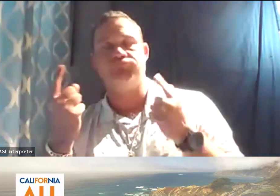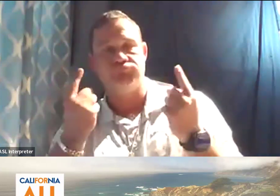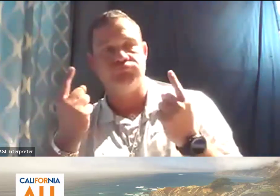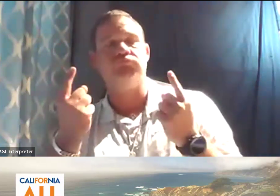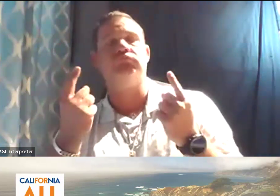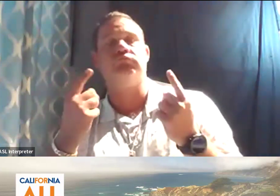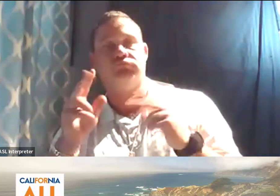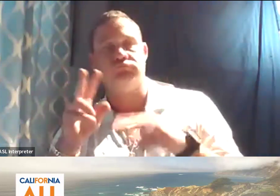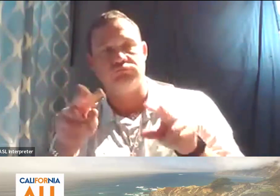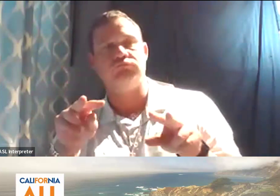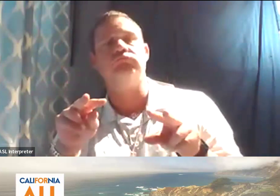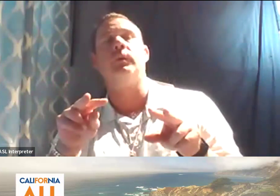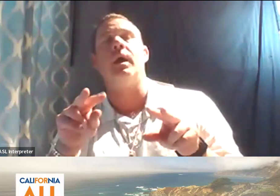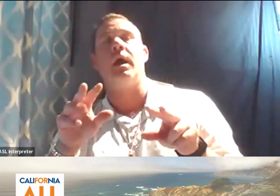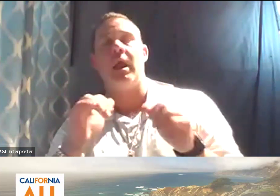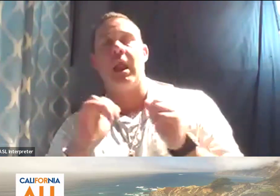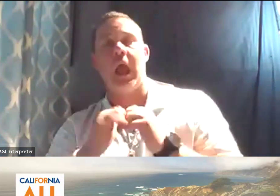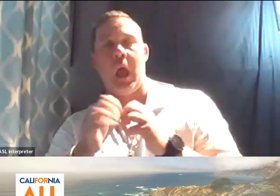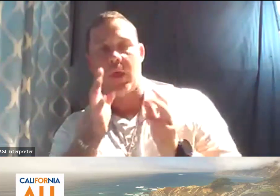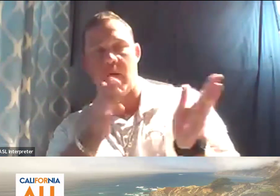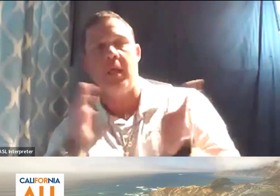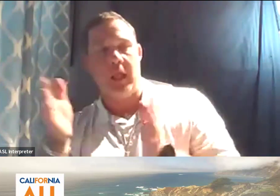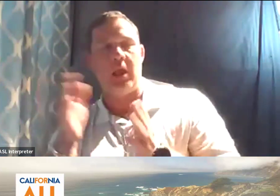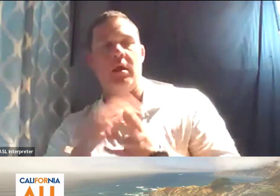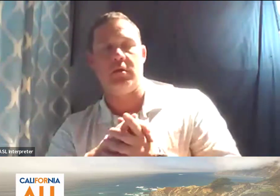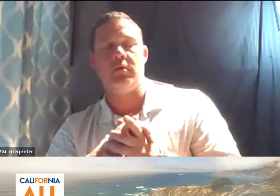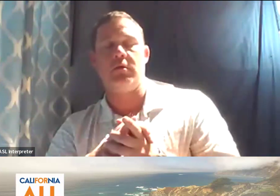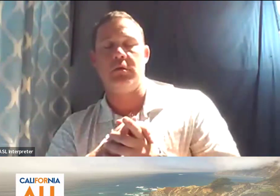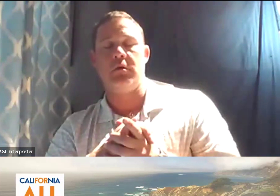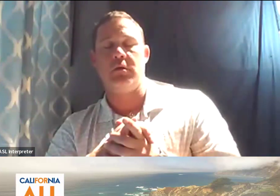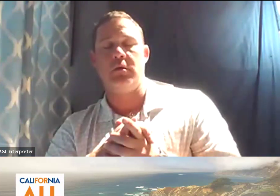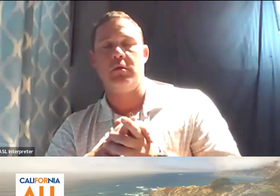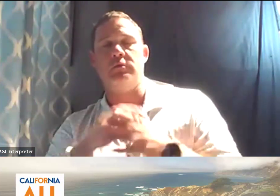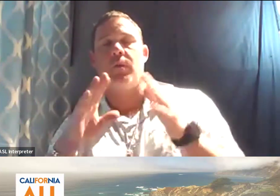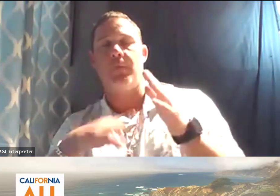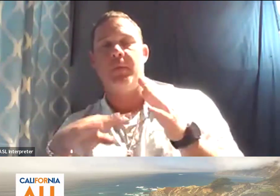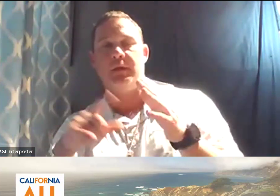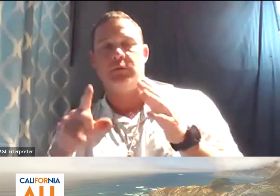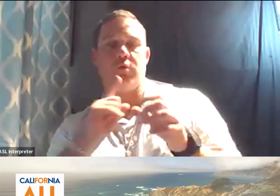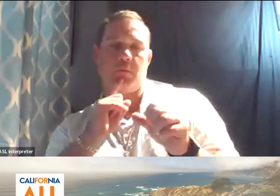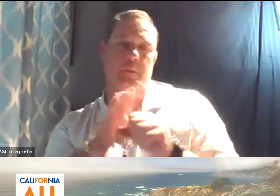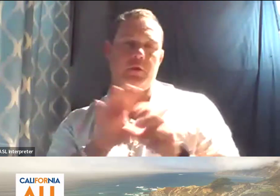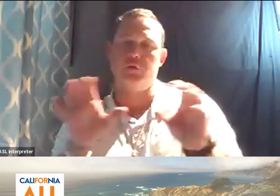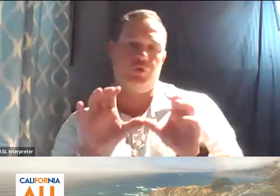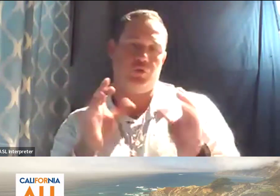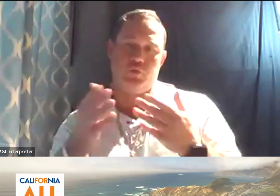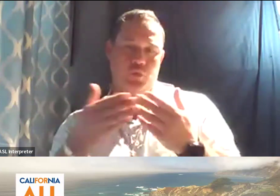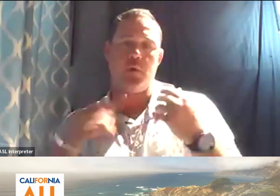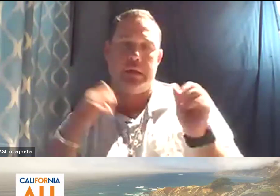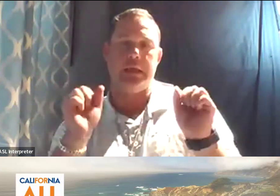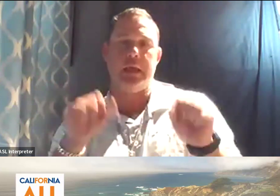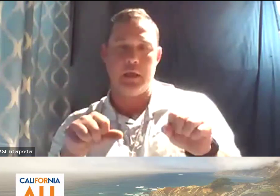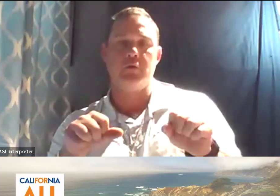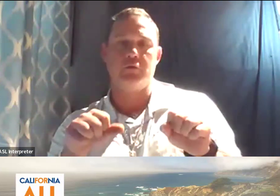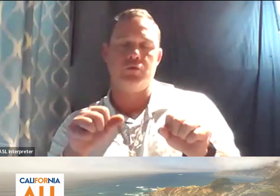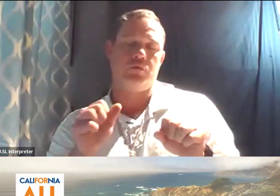consideration and how they're planning. So, based on that, we're committed to continue to do whatever we can to make